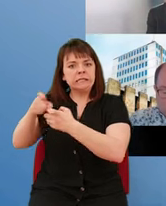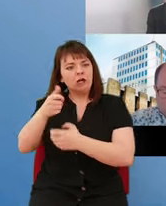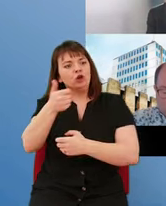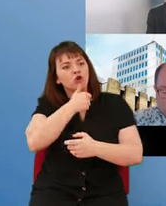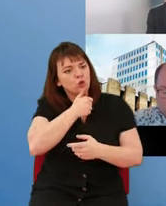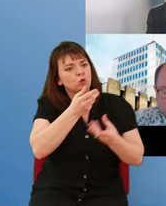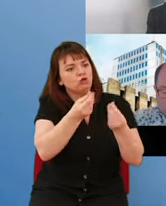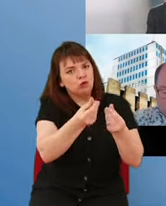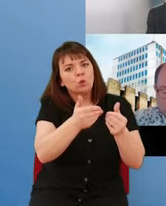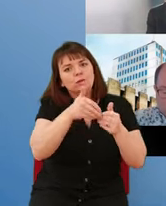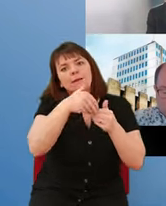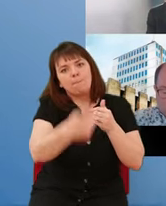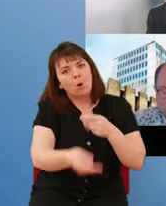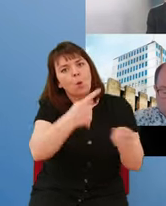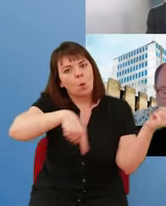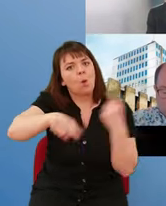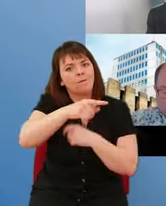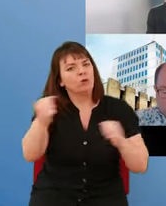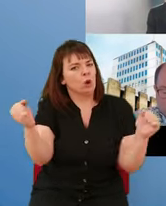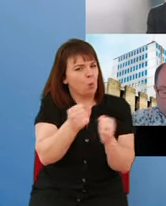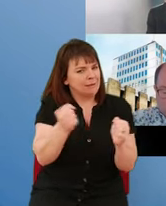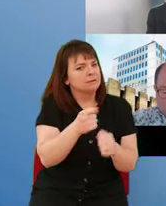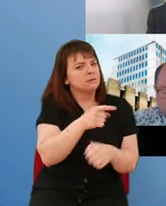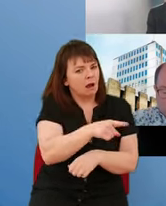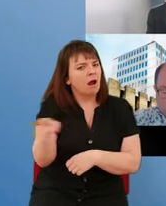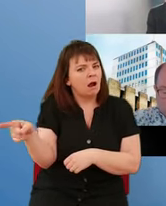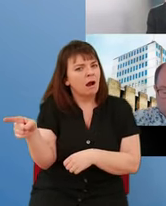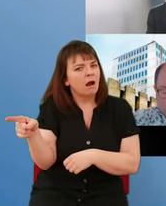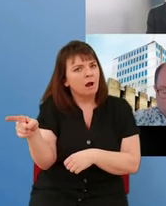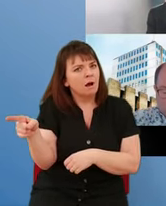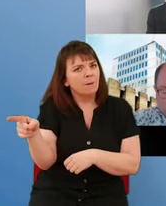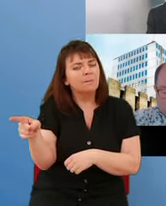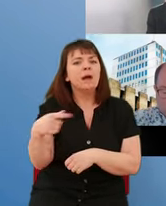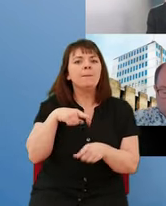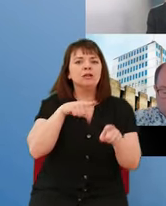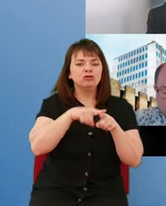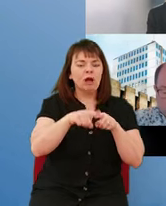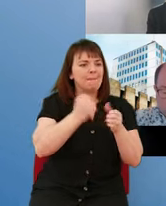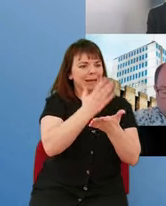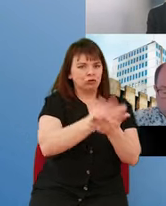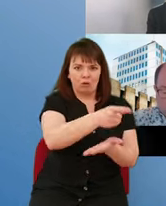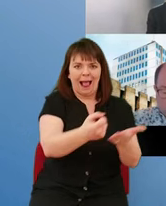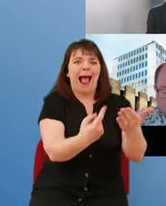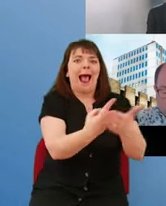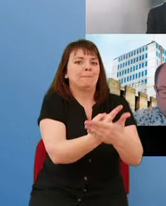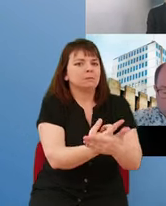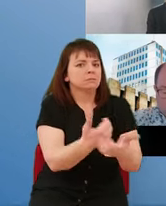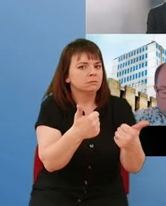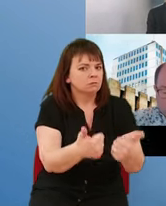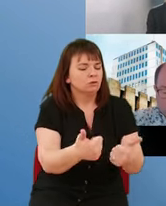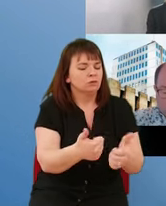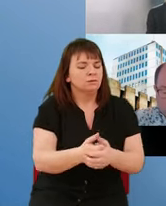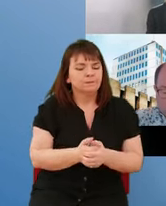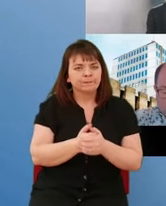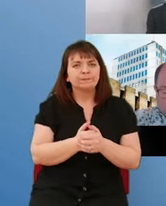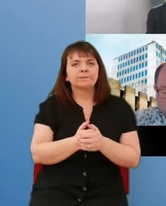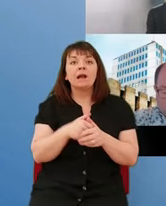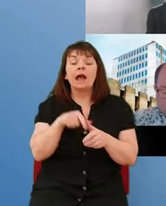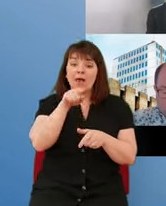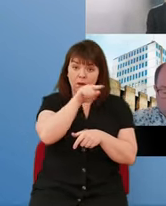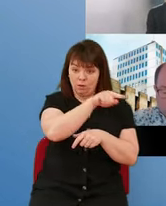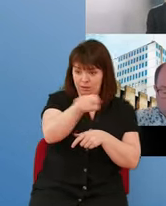claims. So I think that is very welcome to general practice in the system at the moment. So that was all I was going